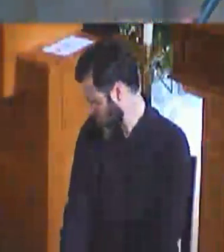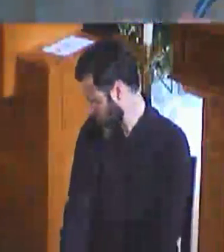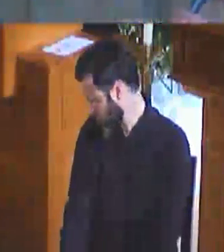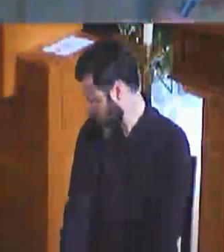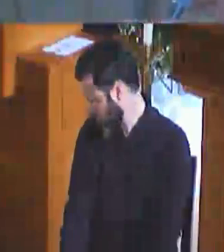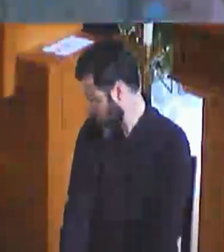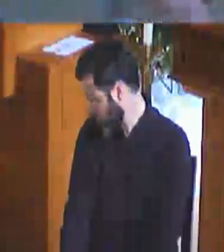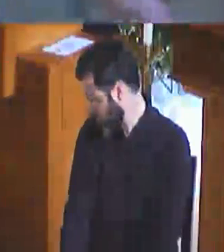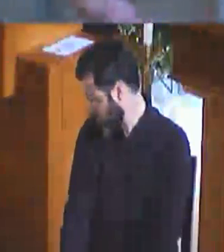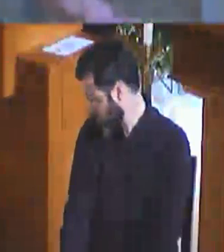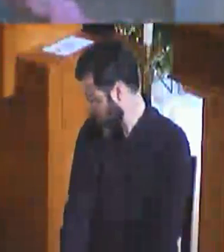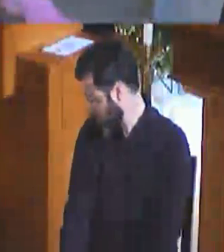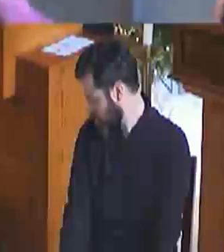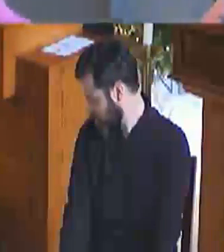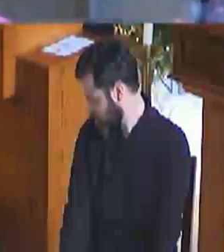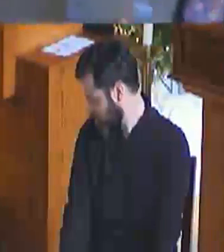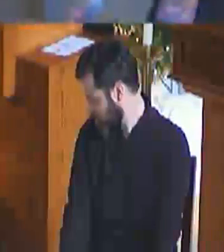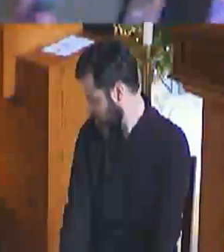place.